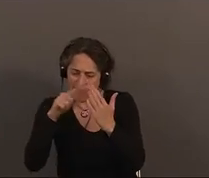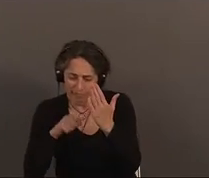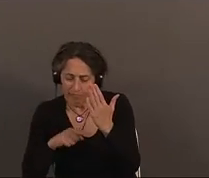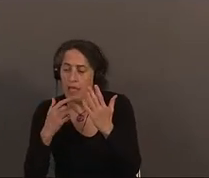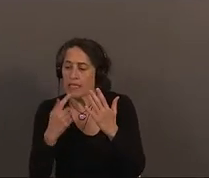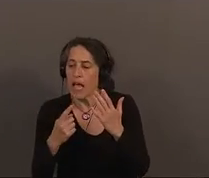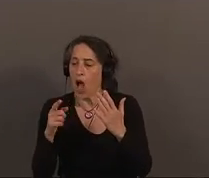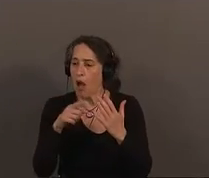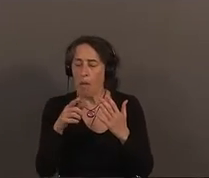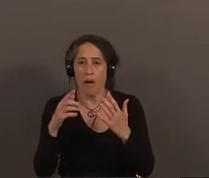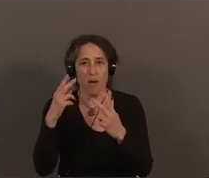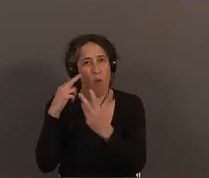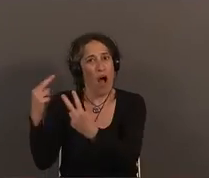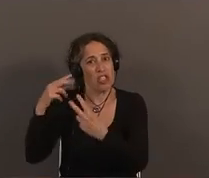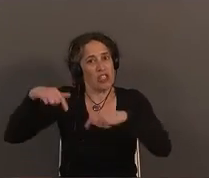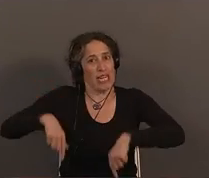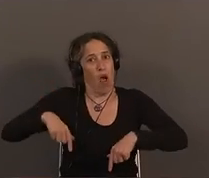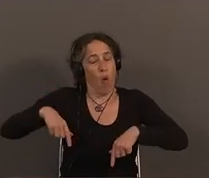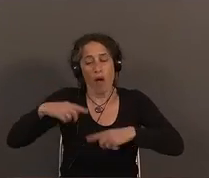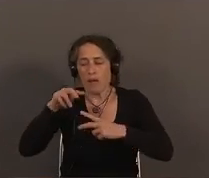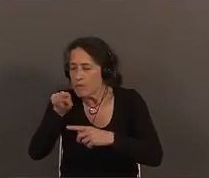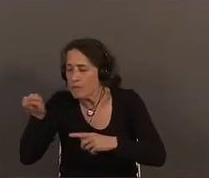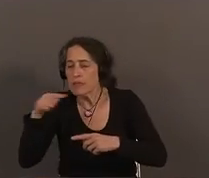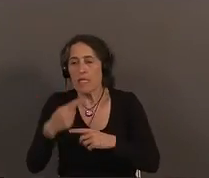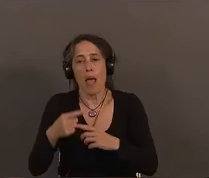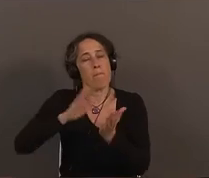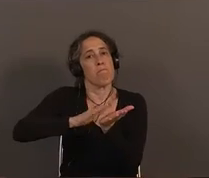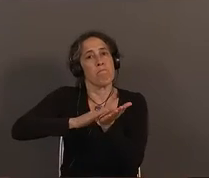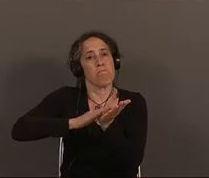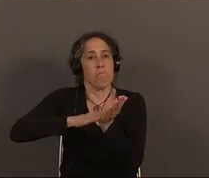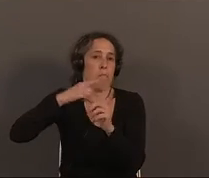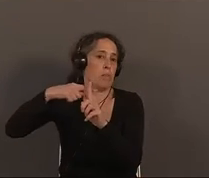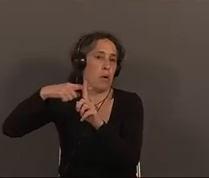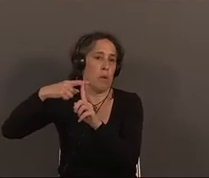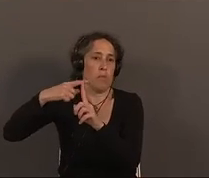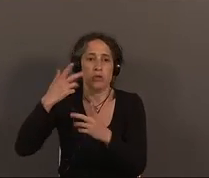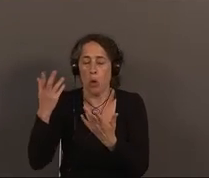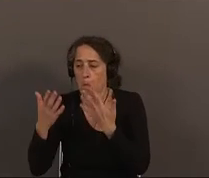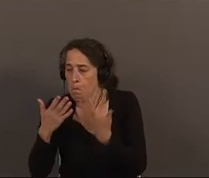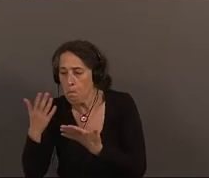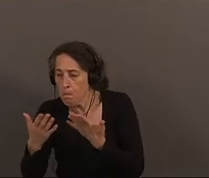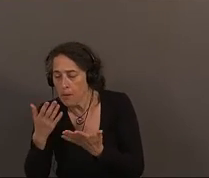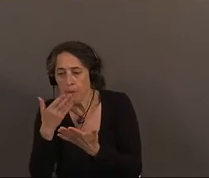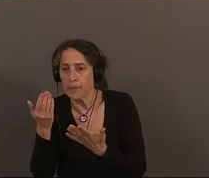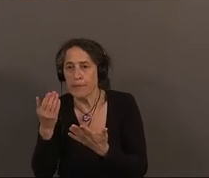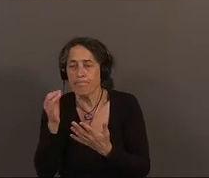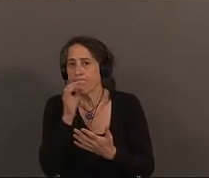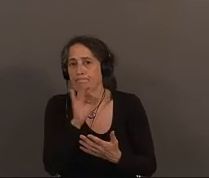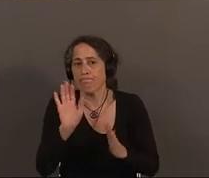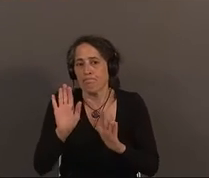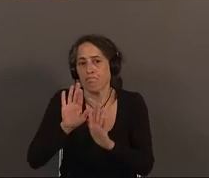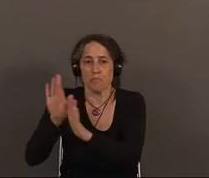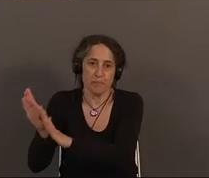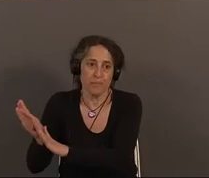So let me turn back to you, unless the system works again, and I can have some of the questions. Many of you, I'm